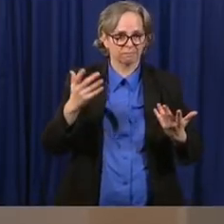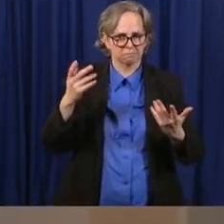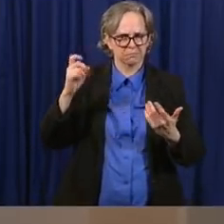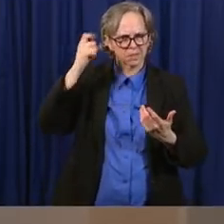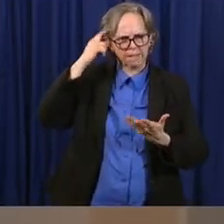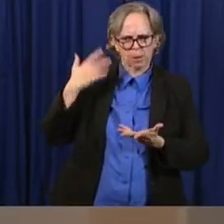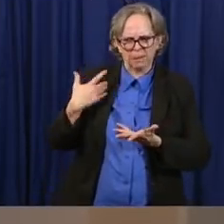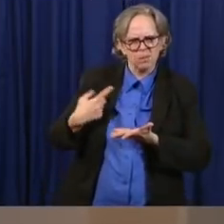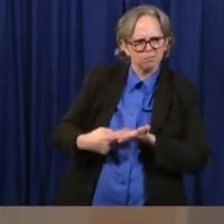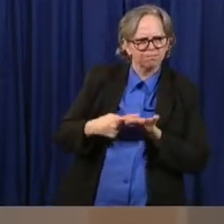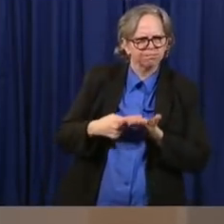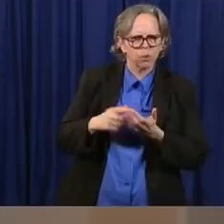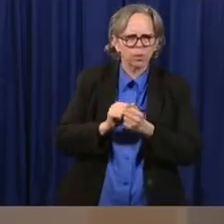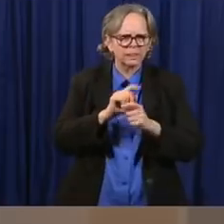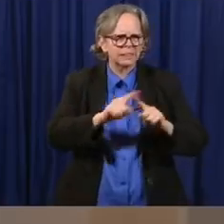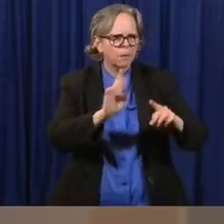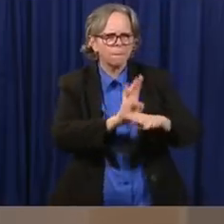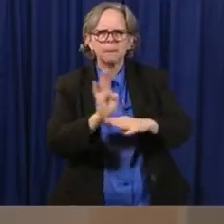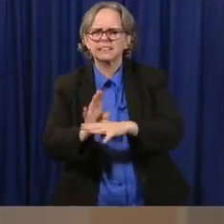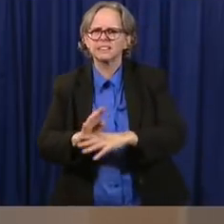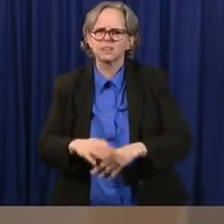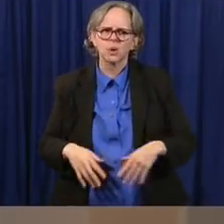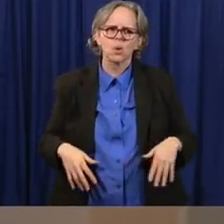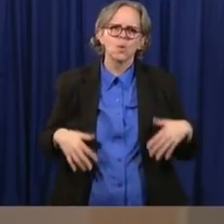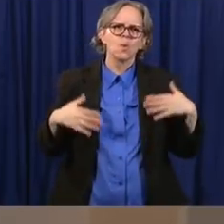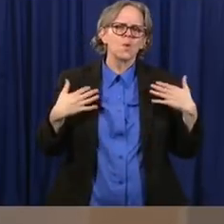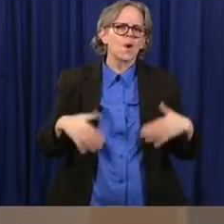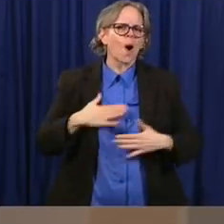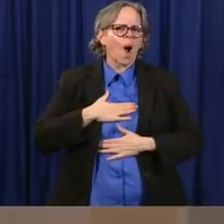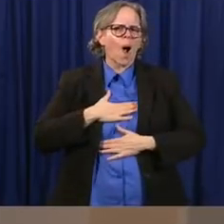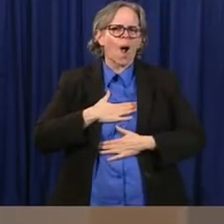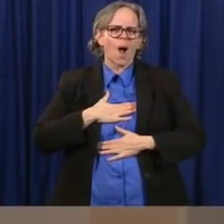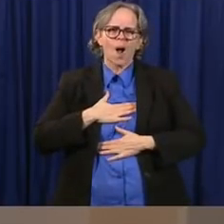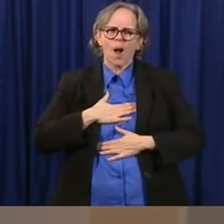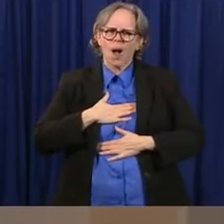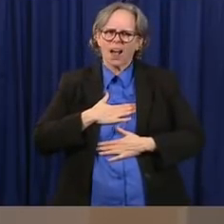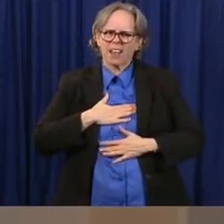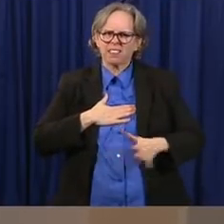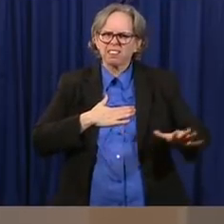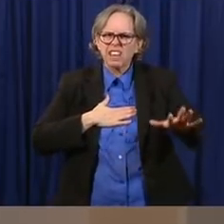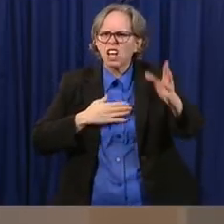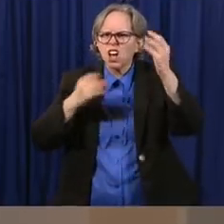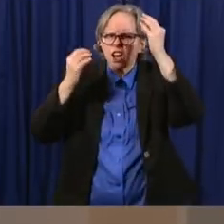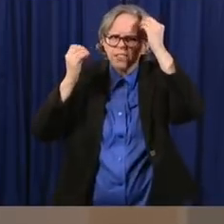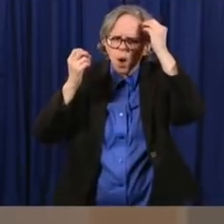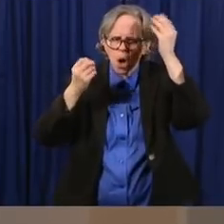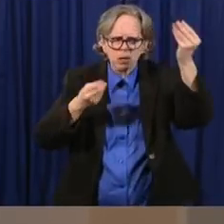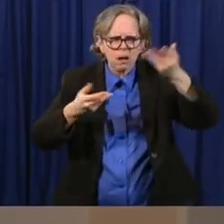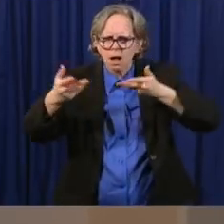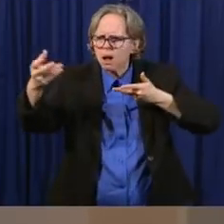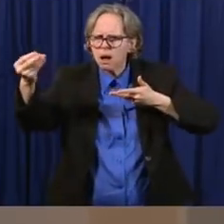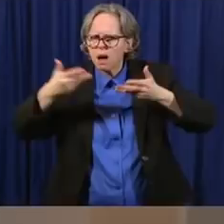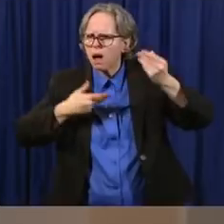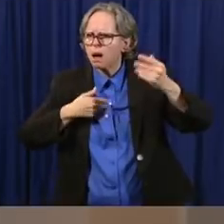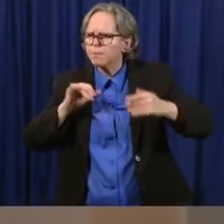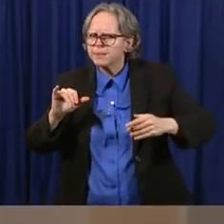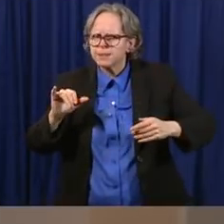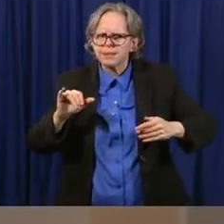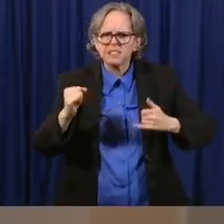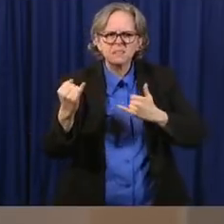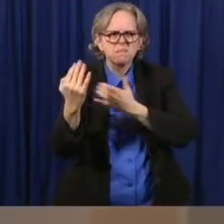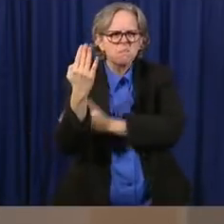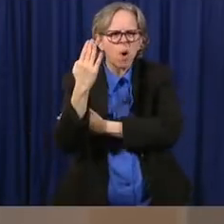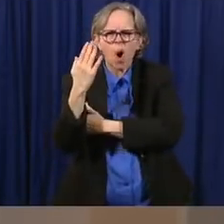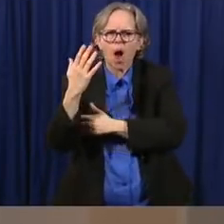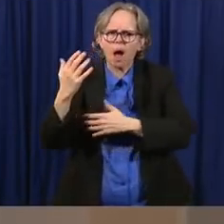We're hearing what your thoughts are during this time. Had a great call with businesses this morning where they shared with me some of